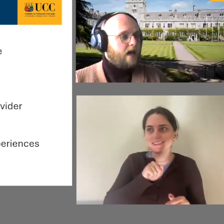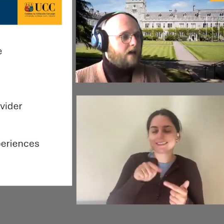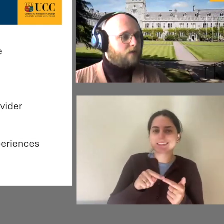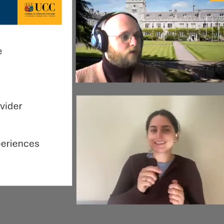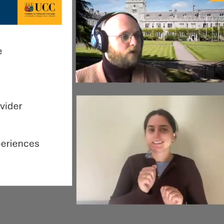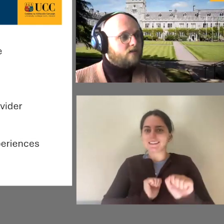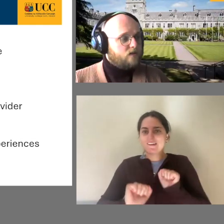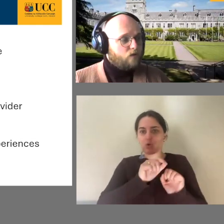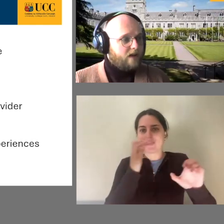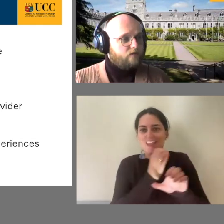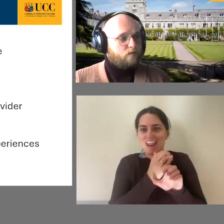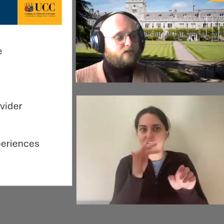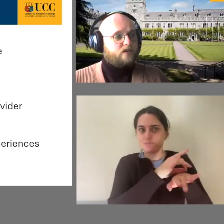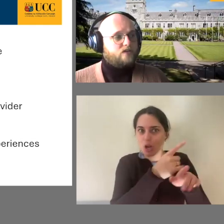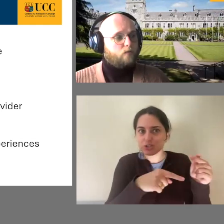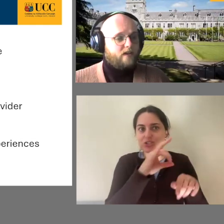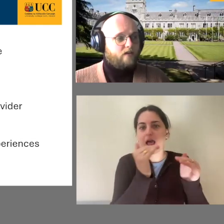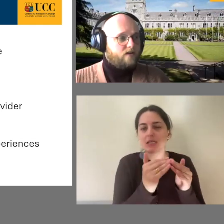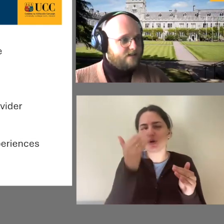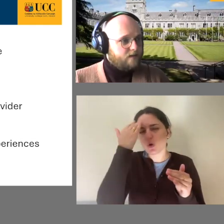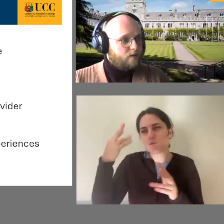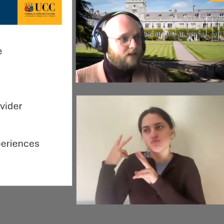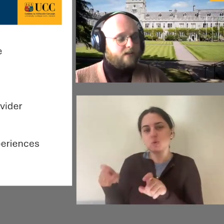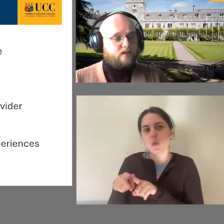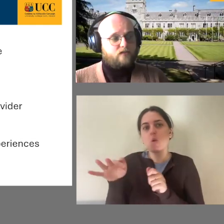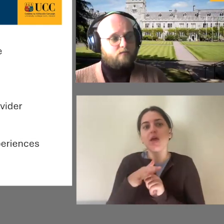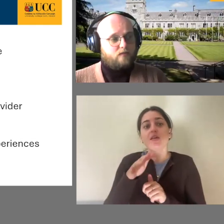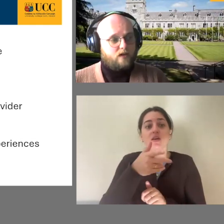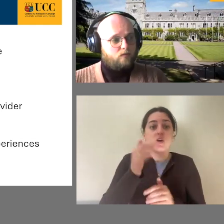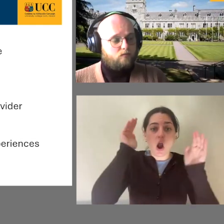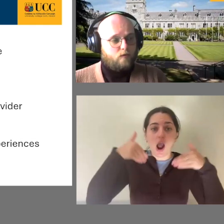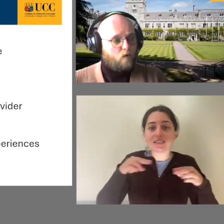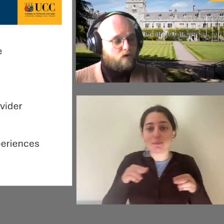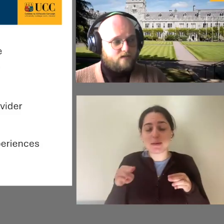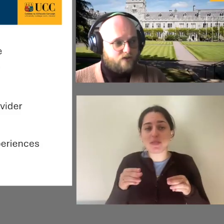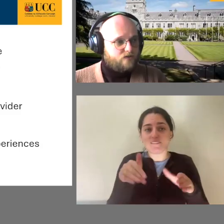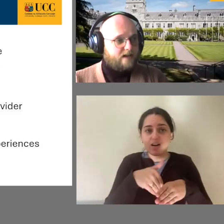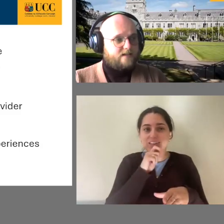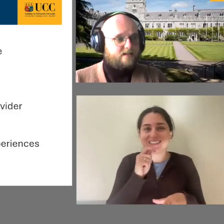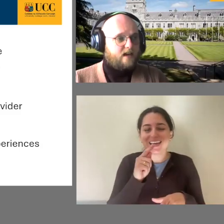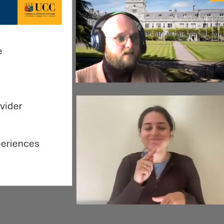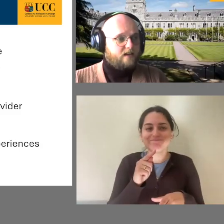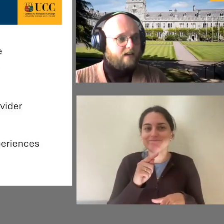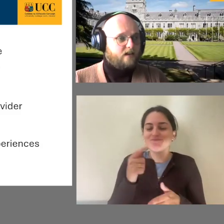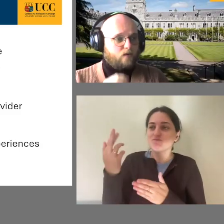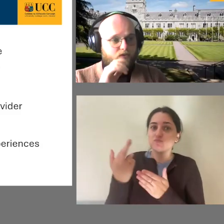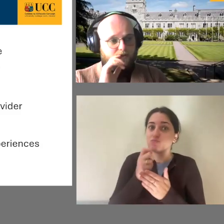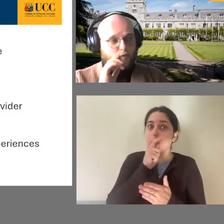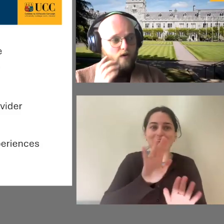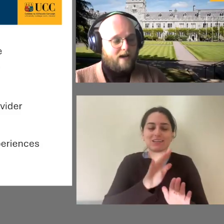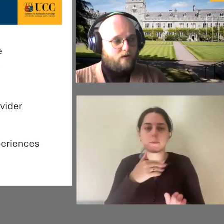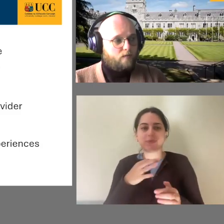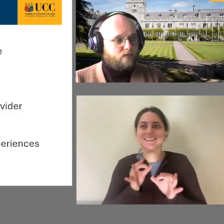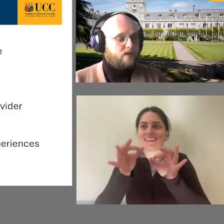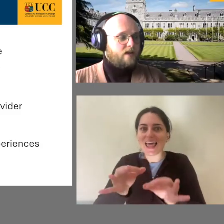avoidance. We also know then from research with autistic people that there's reports of reduced access to care, delayed